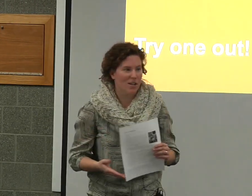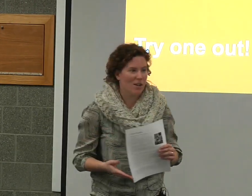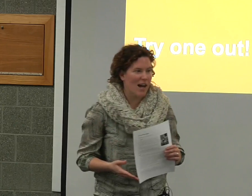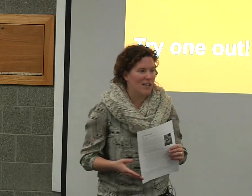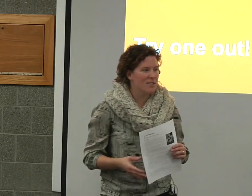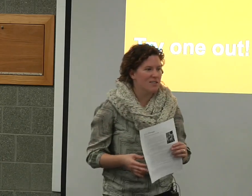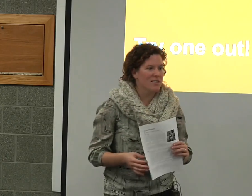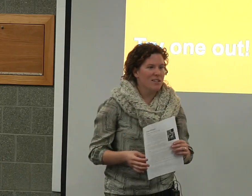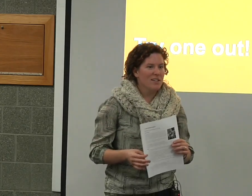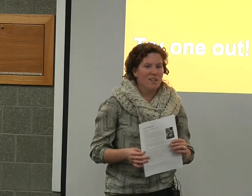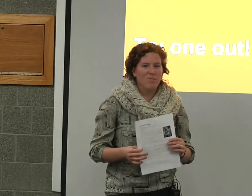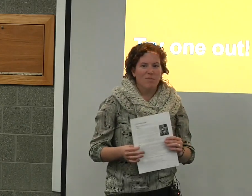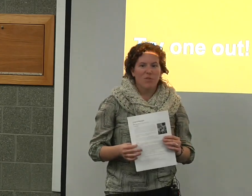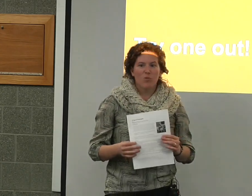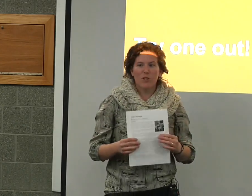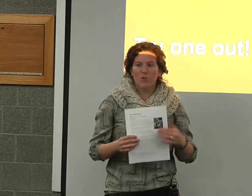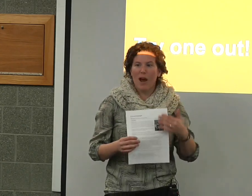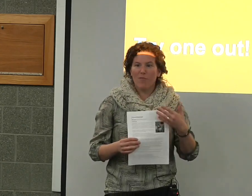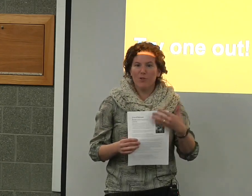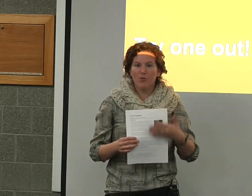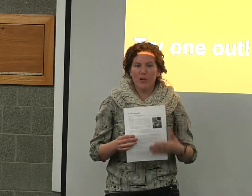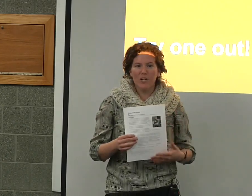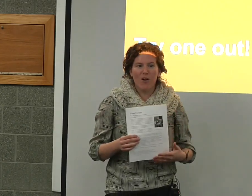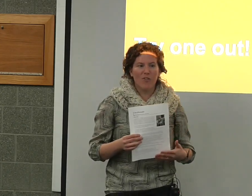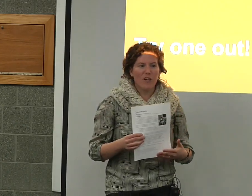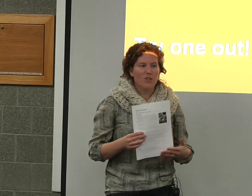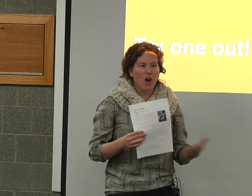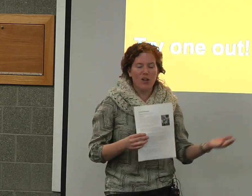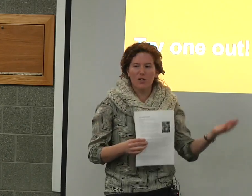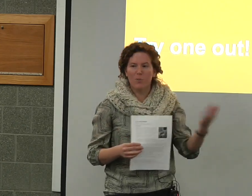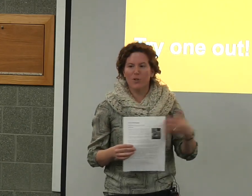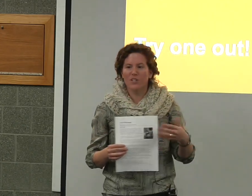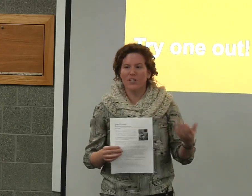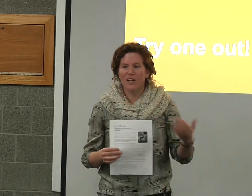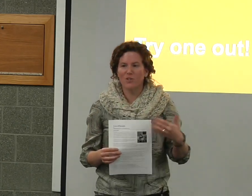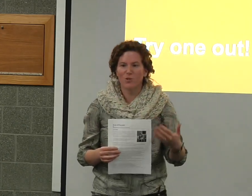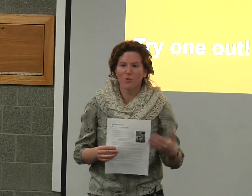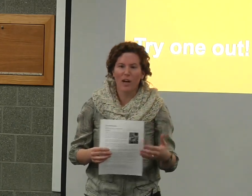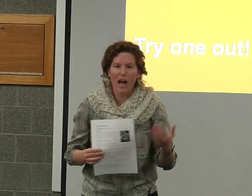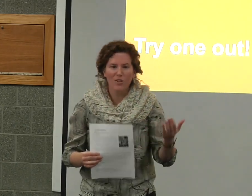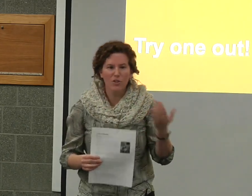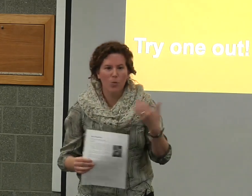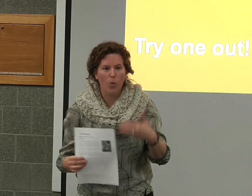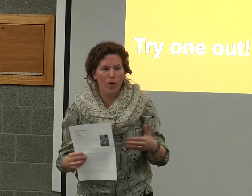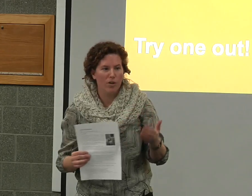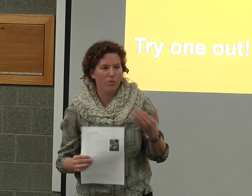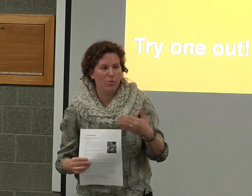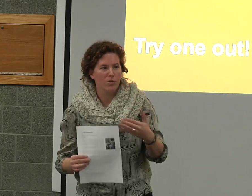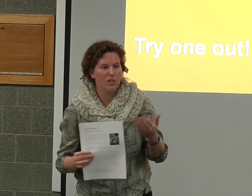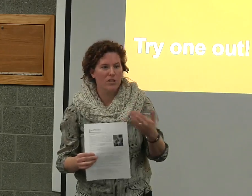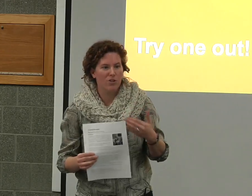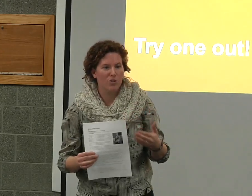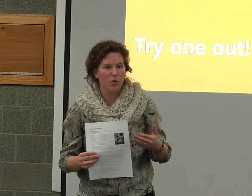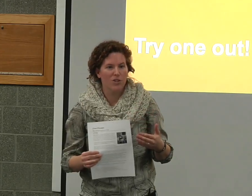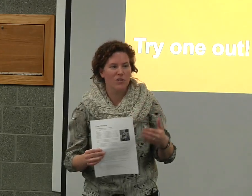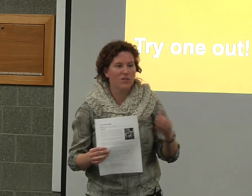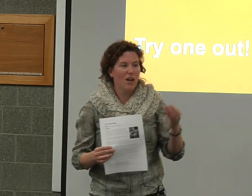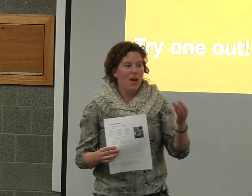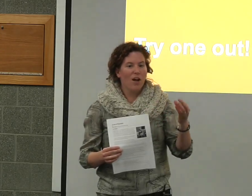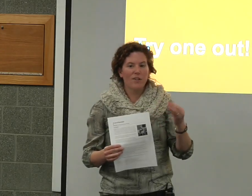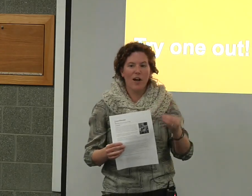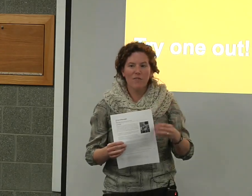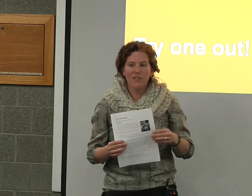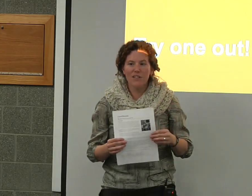received about it in class, right? So after you read it all, then talk to the person next to you, right? Actually work through the